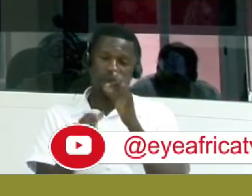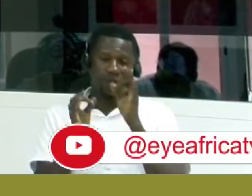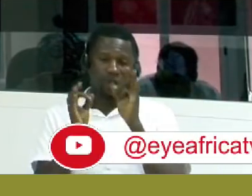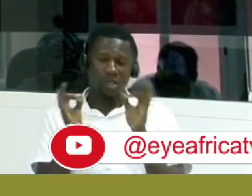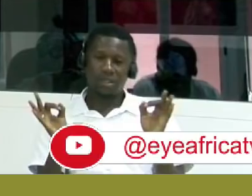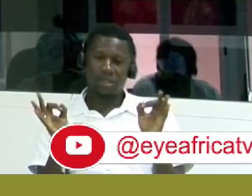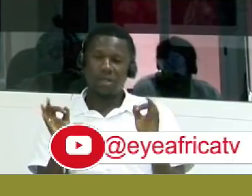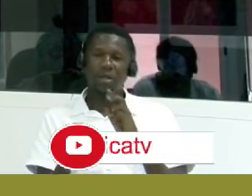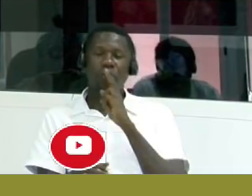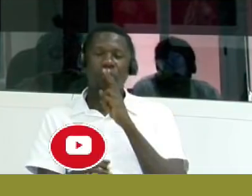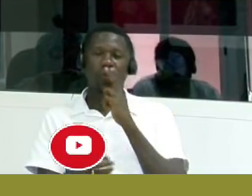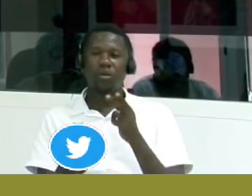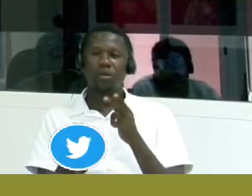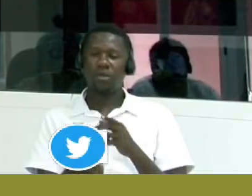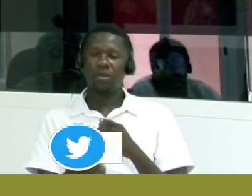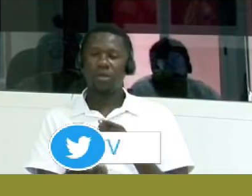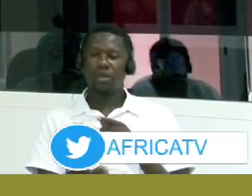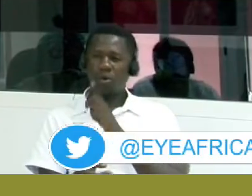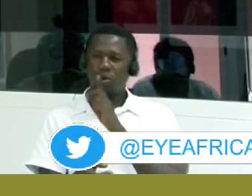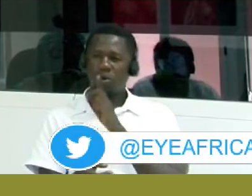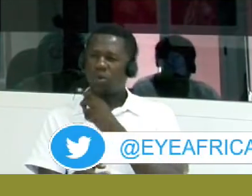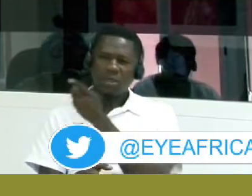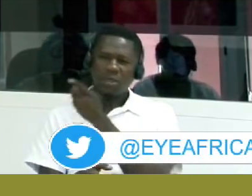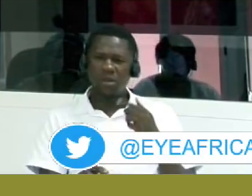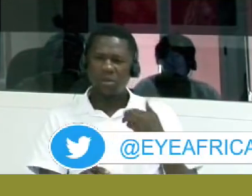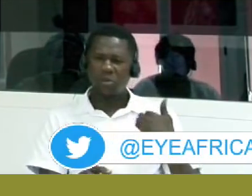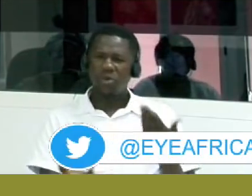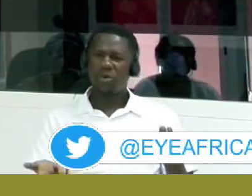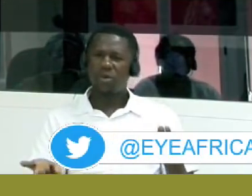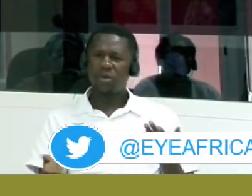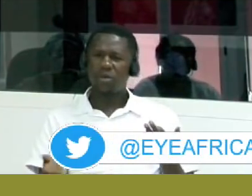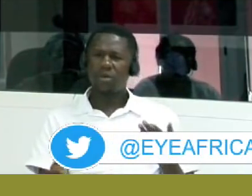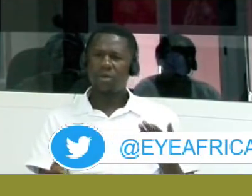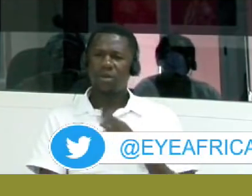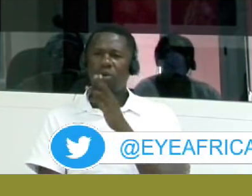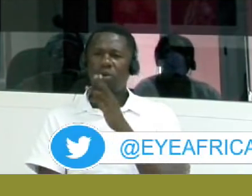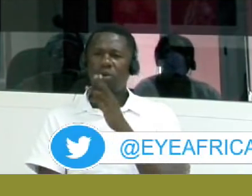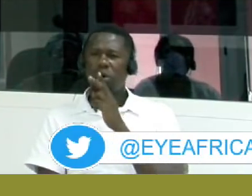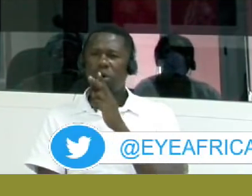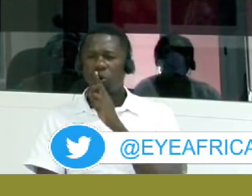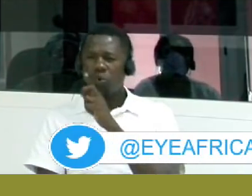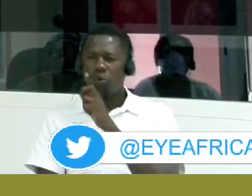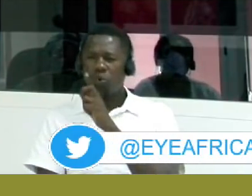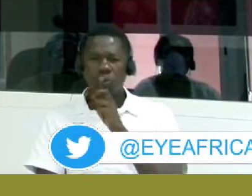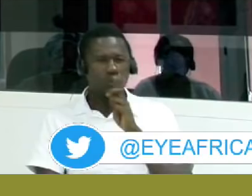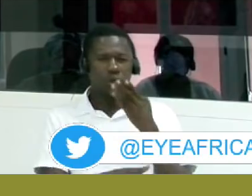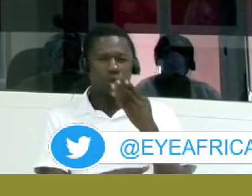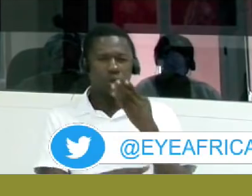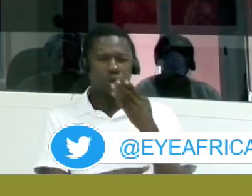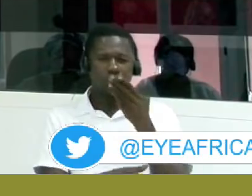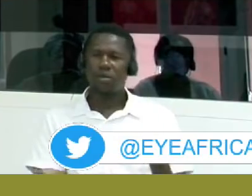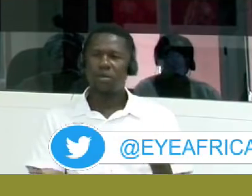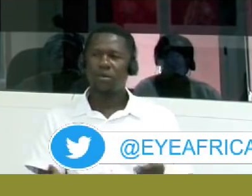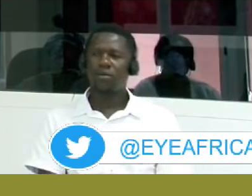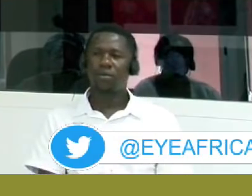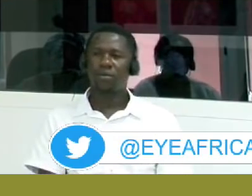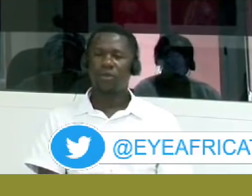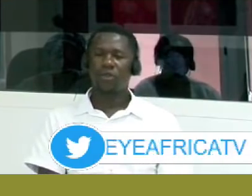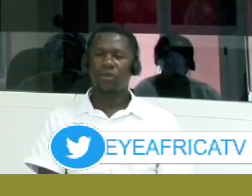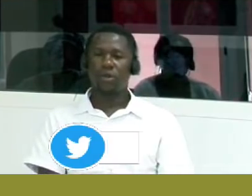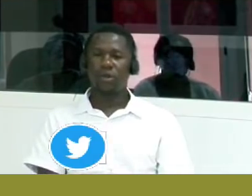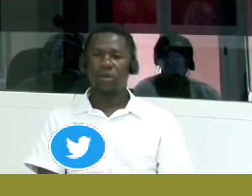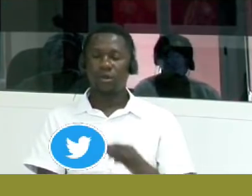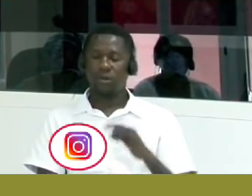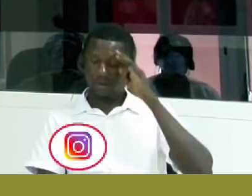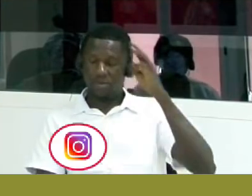guys? Of course, he would not tell me who are these guys. So I went the other way. I said, by the way, who was there? He said, oh, the minister was